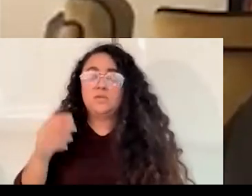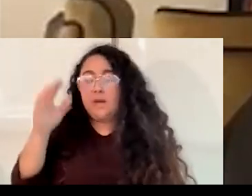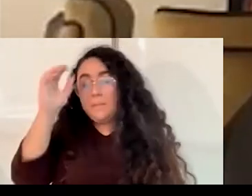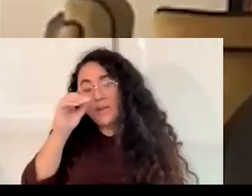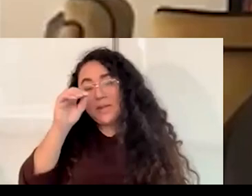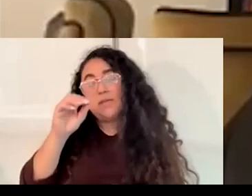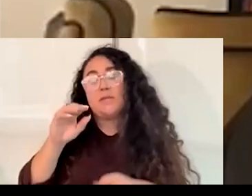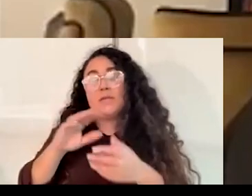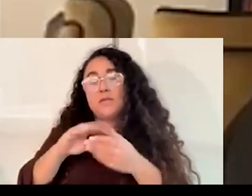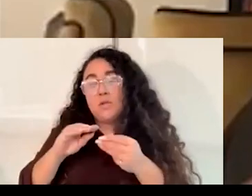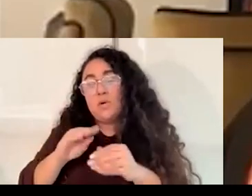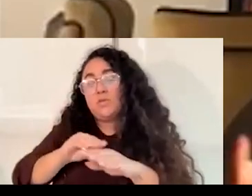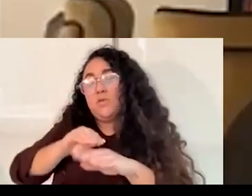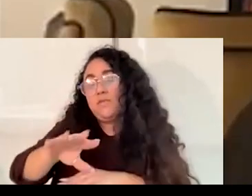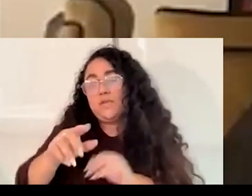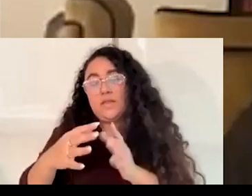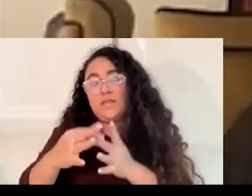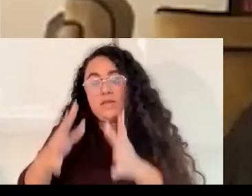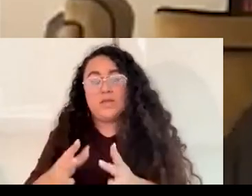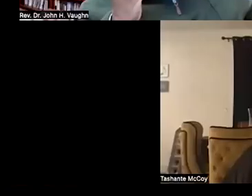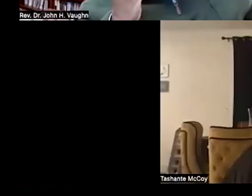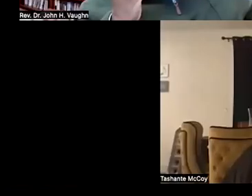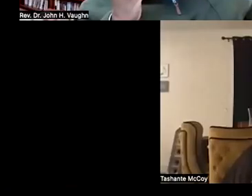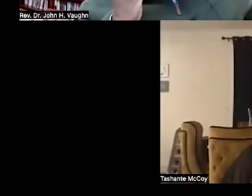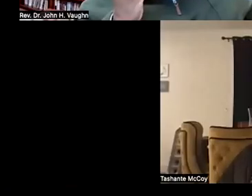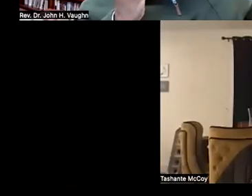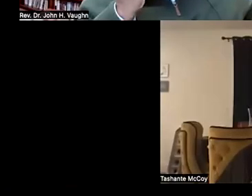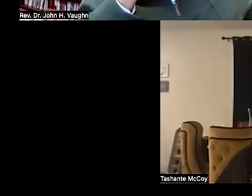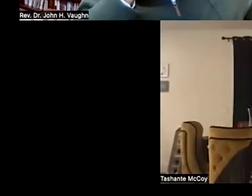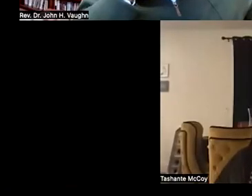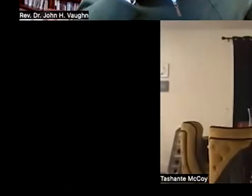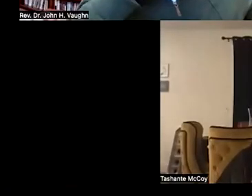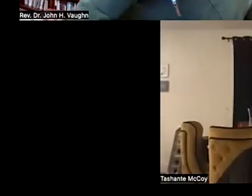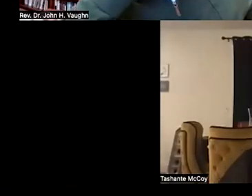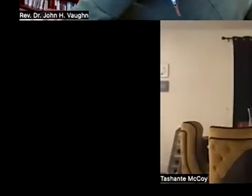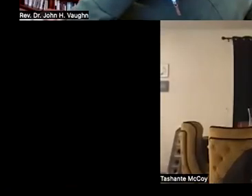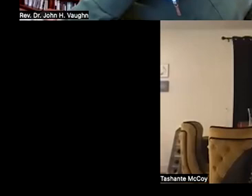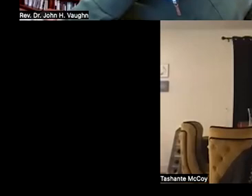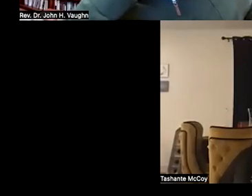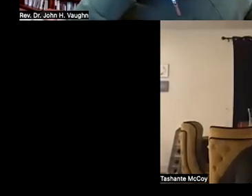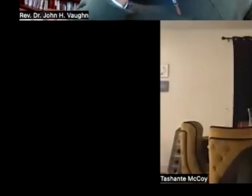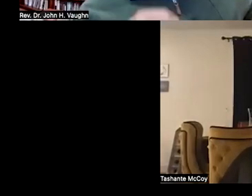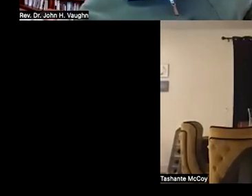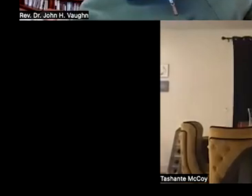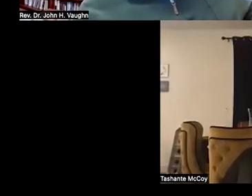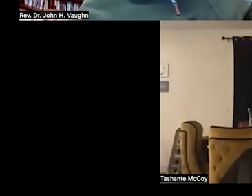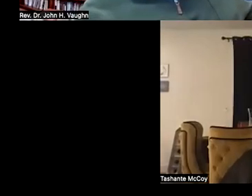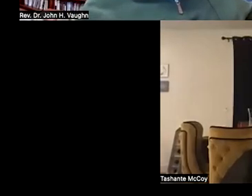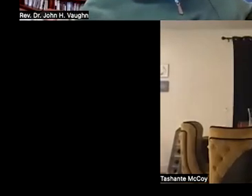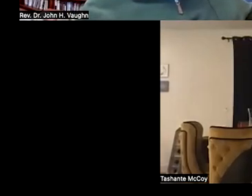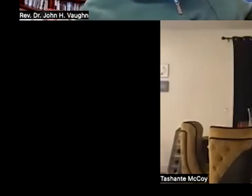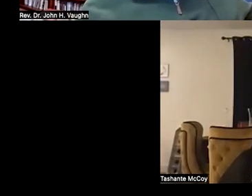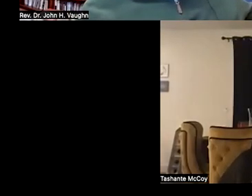influence leaders and impact policy that directly affects us. Thank you so much, DeSante, for that. I just want everyone to know all of